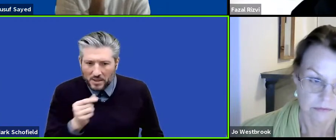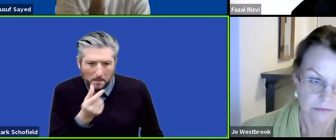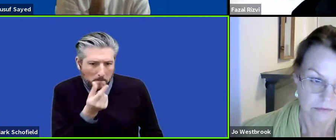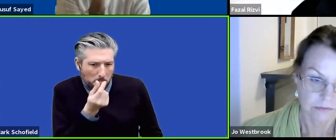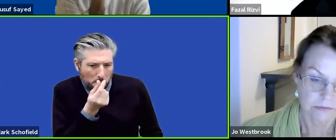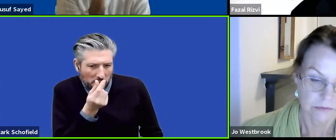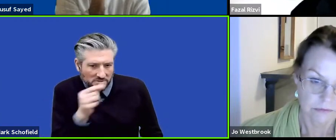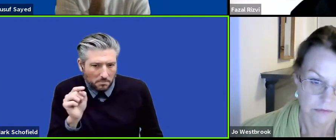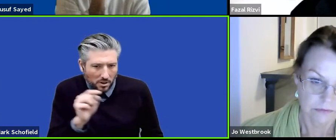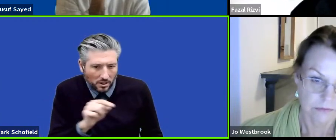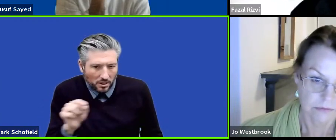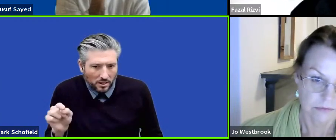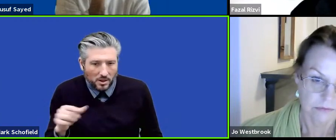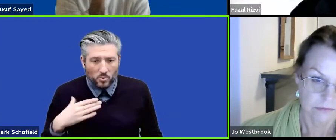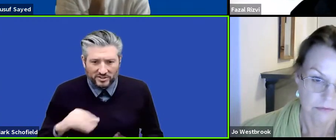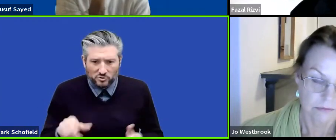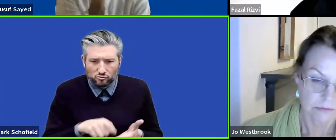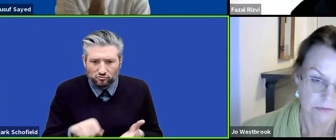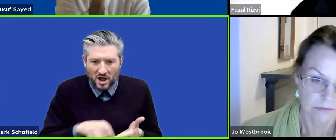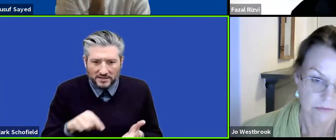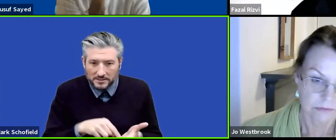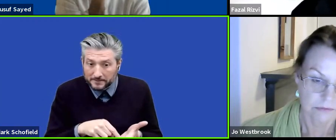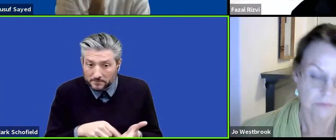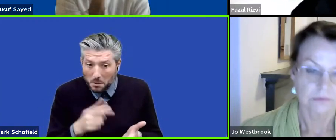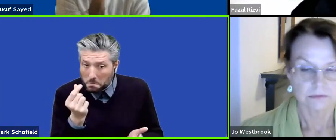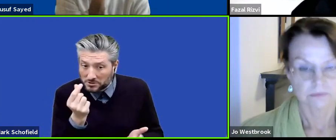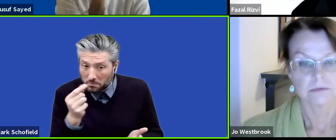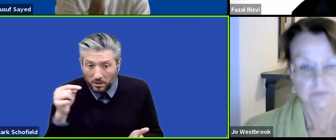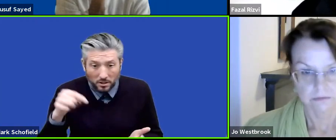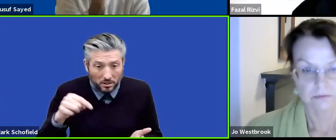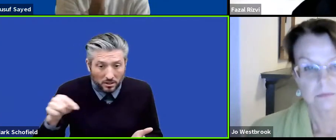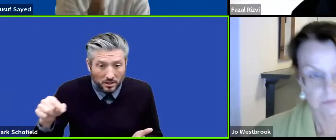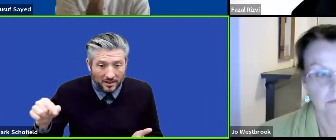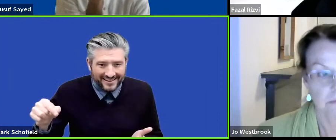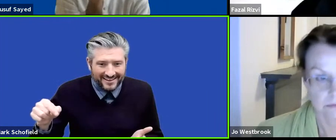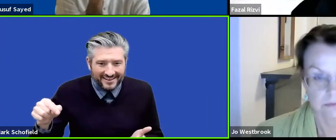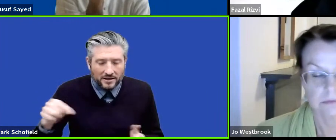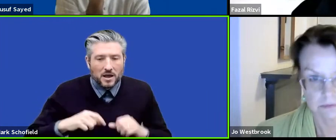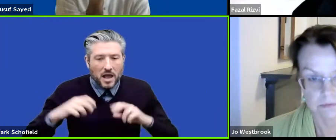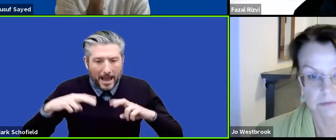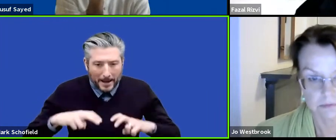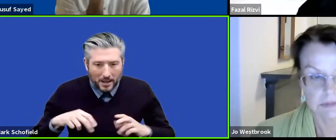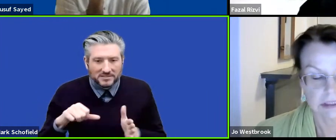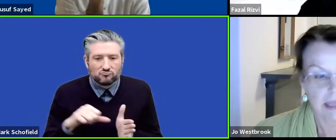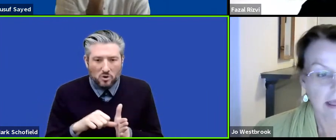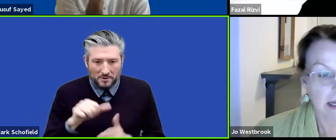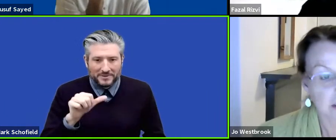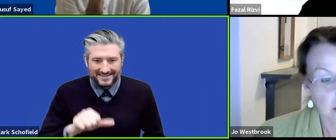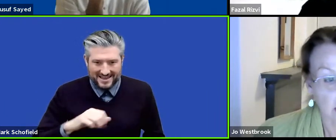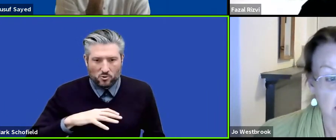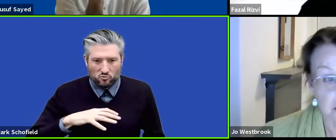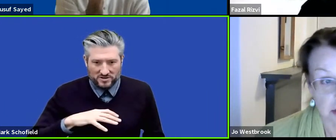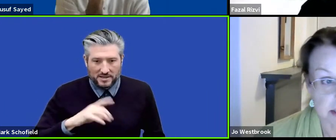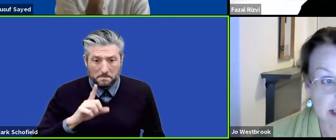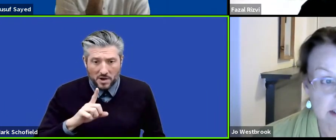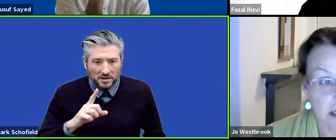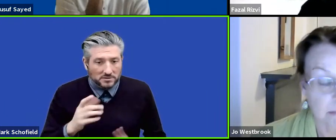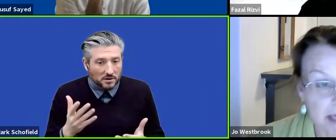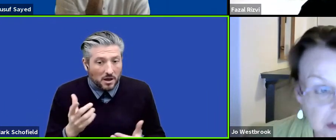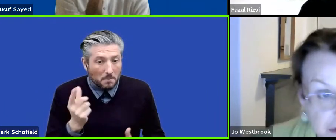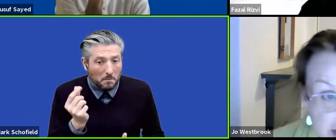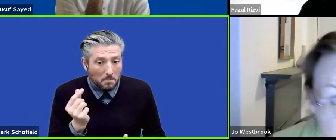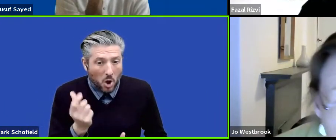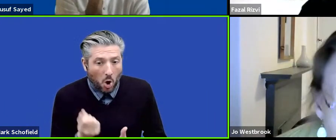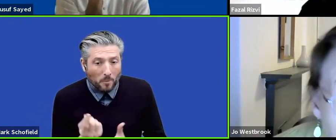more than simply the analysis of the problems that we have clearly encountered. And just to end